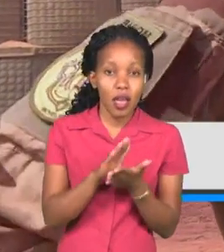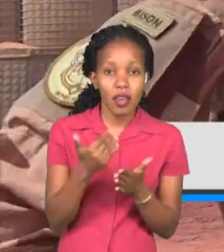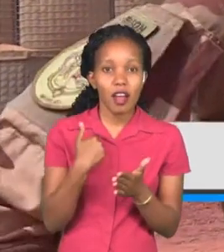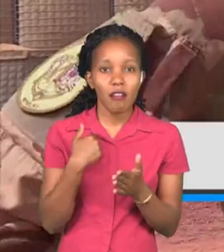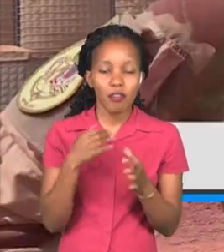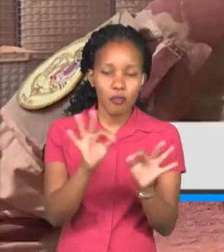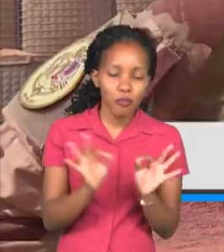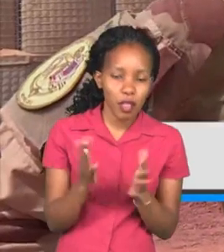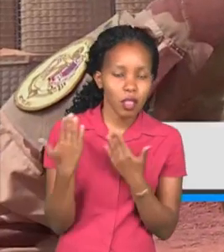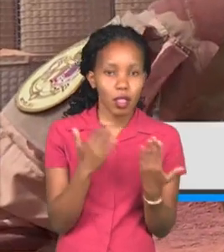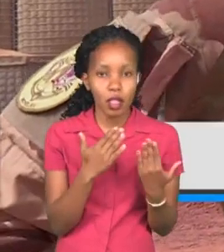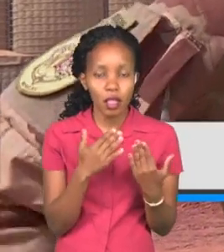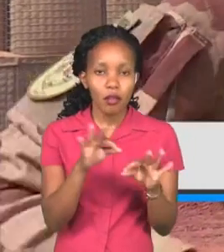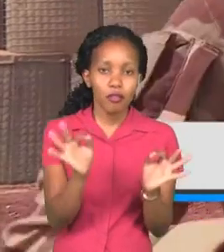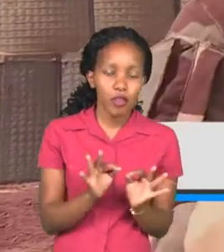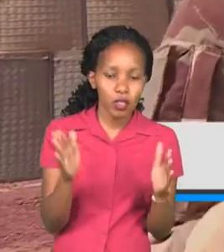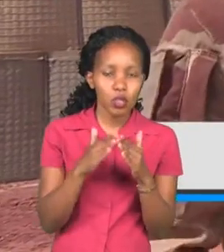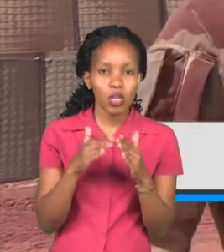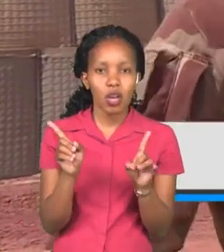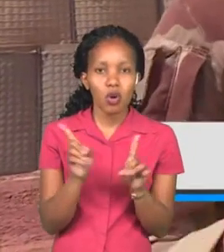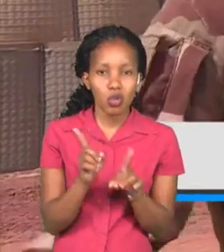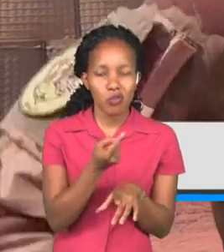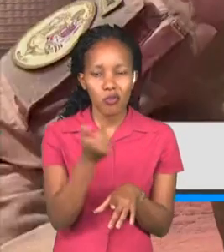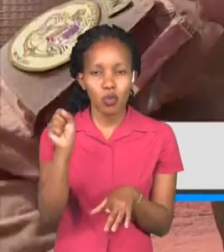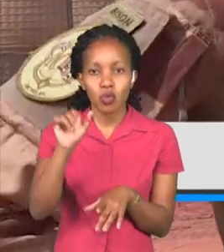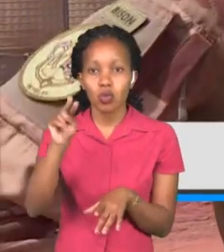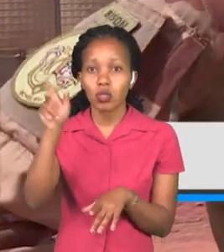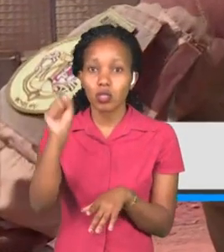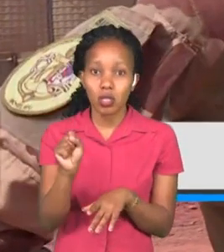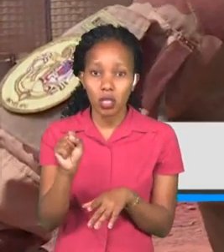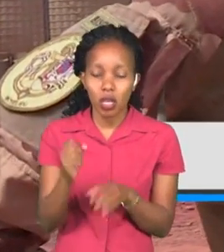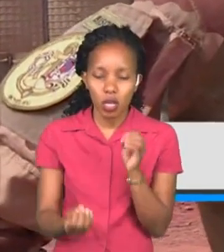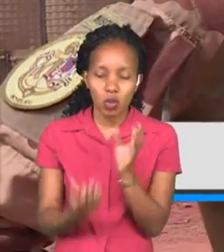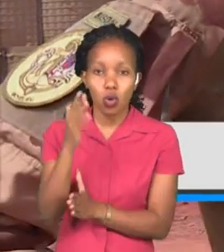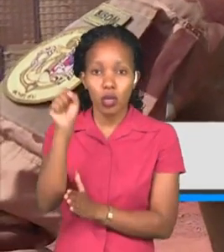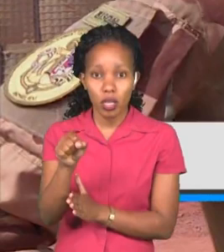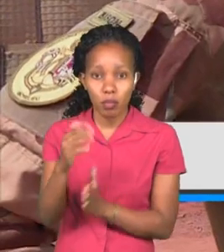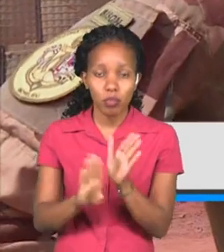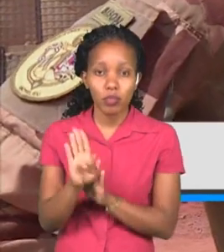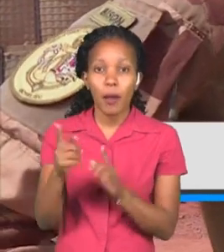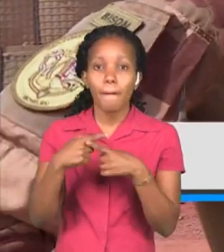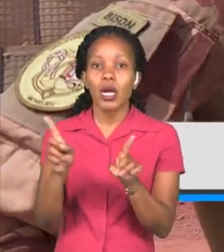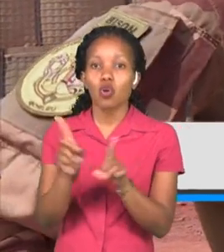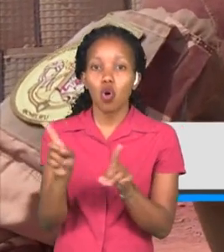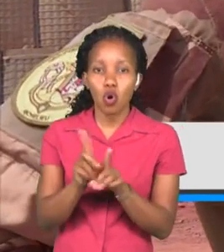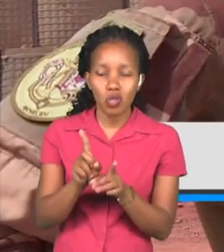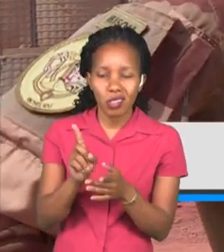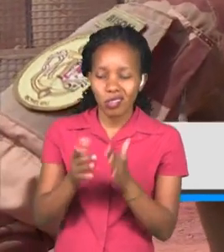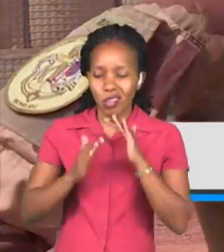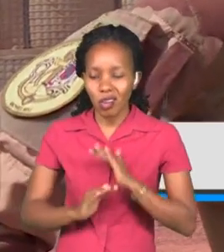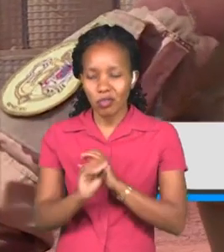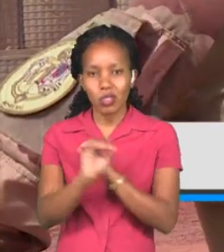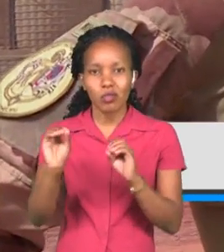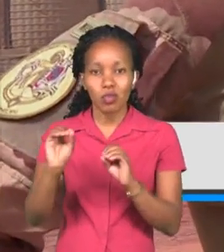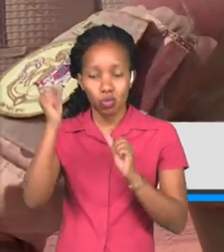field showers, field toilets, and a few sinks. The base will grow as it is developed, but it's still more than enough for good,